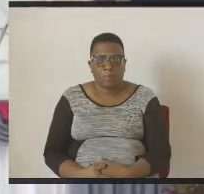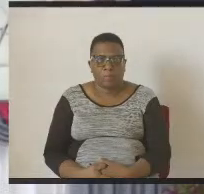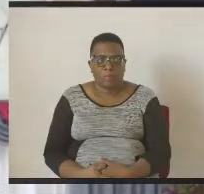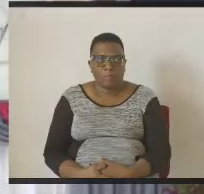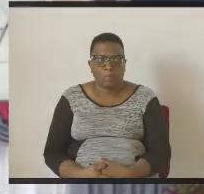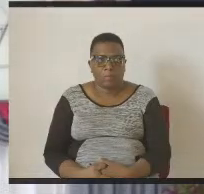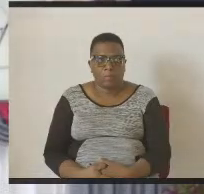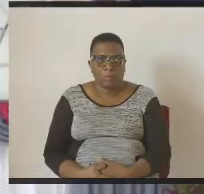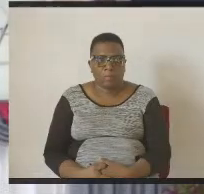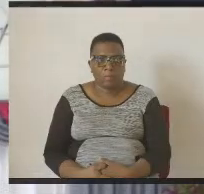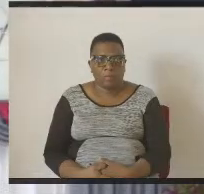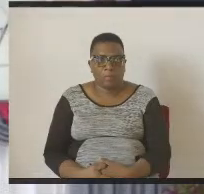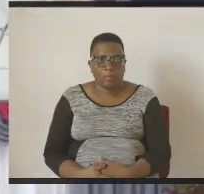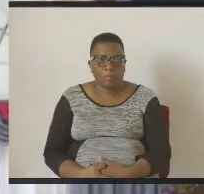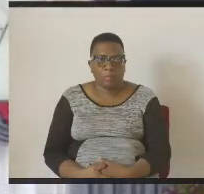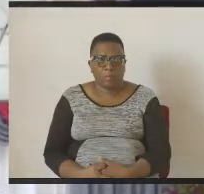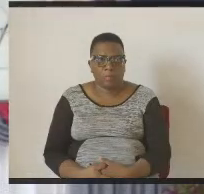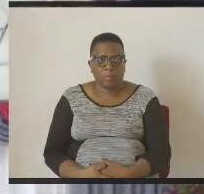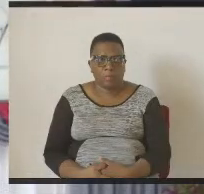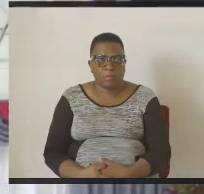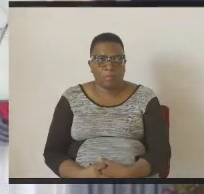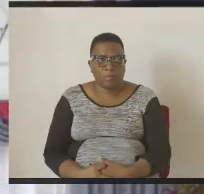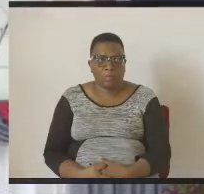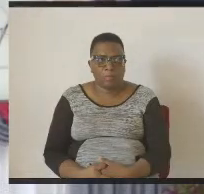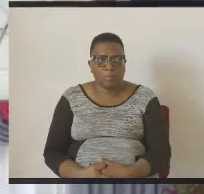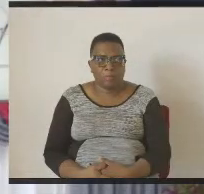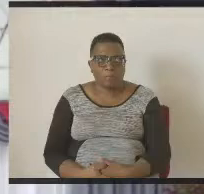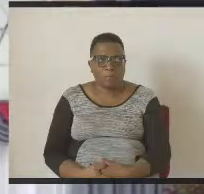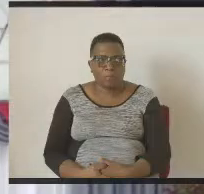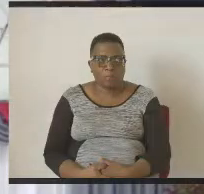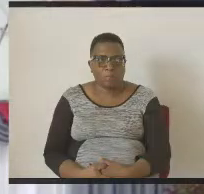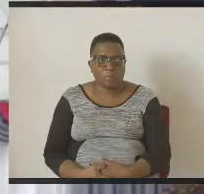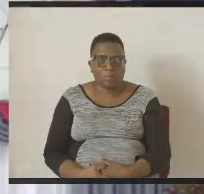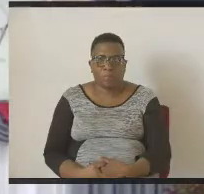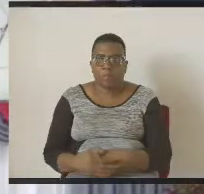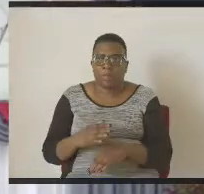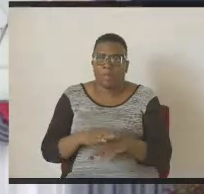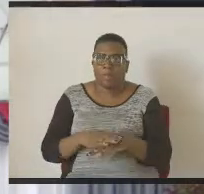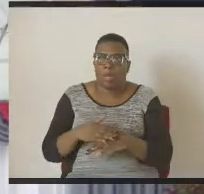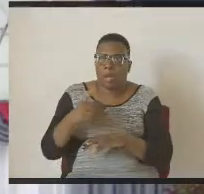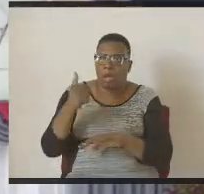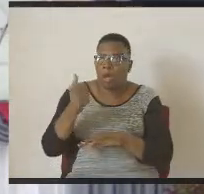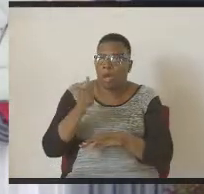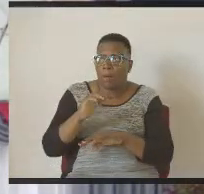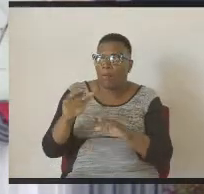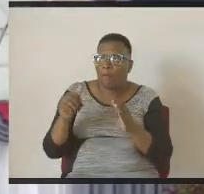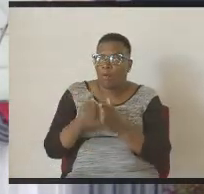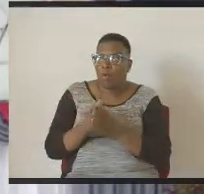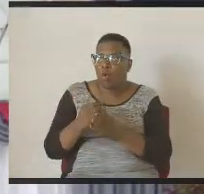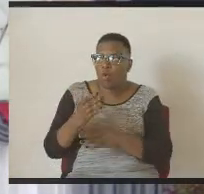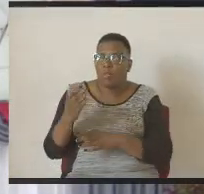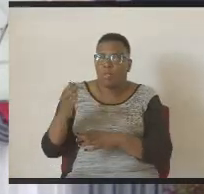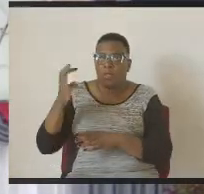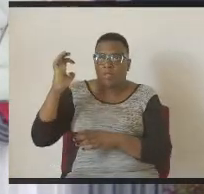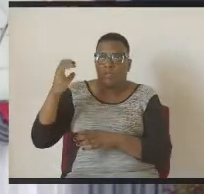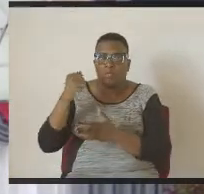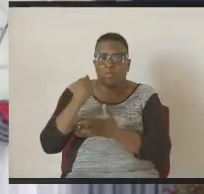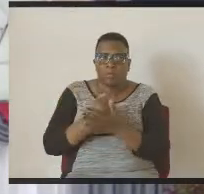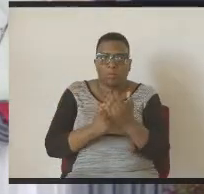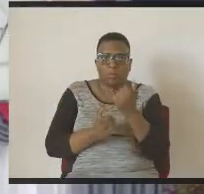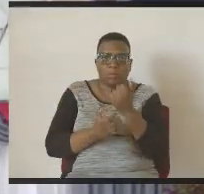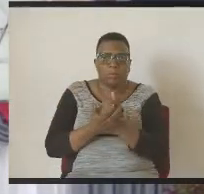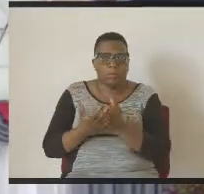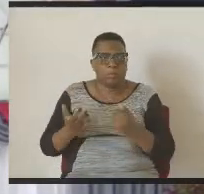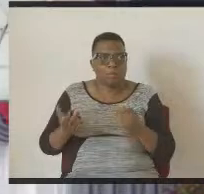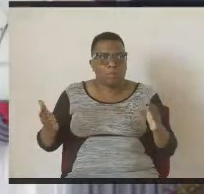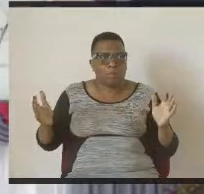above all kingdoms, above all things, above all created things. He was crucified.